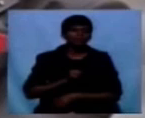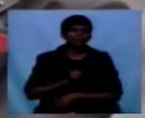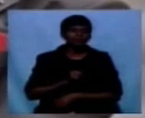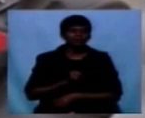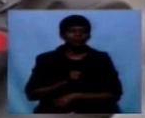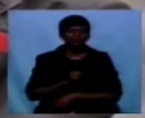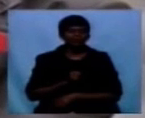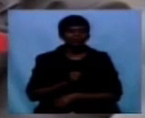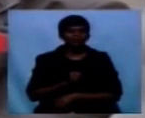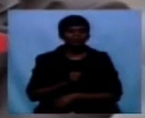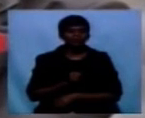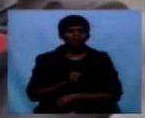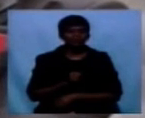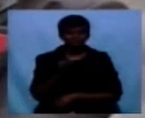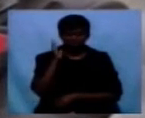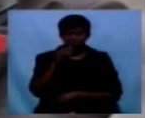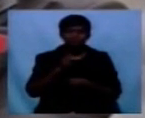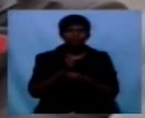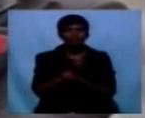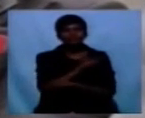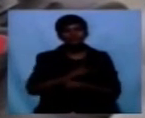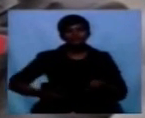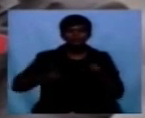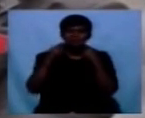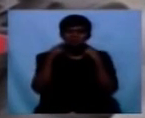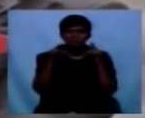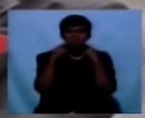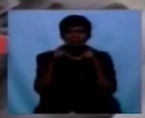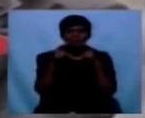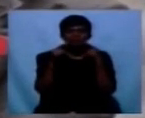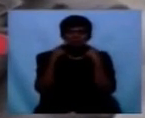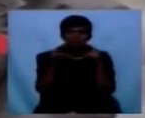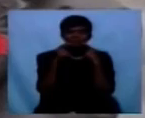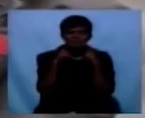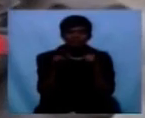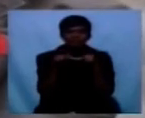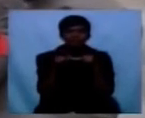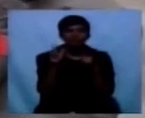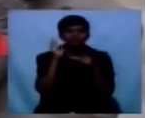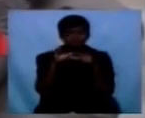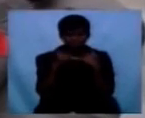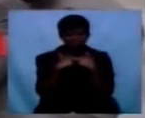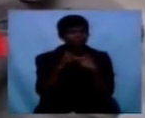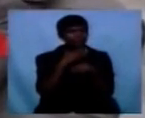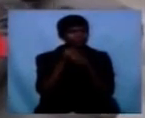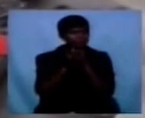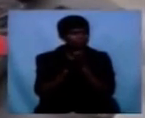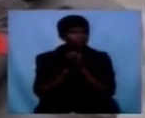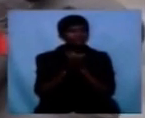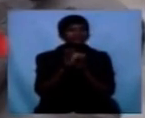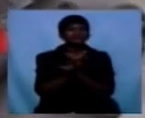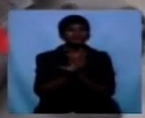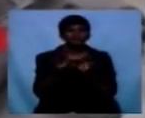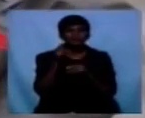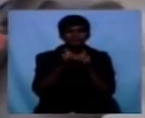make serious pronouncements. Those pronouncements who cater for the interests of the common Zambians,